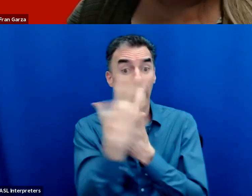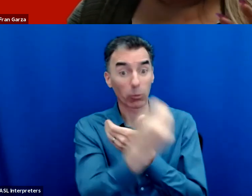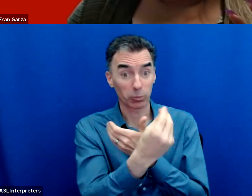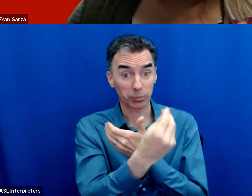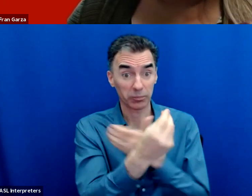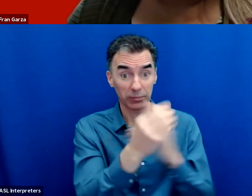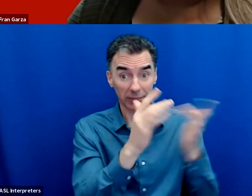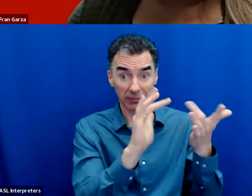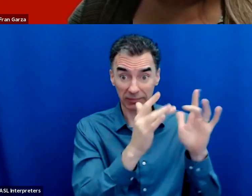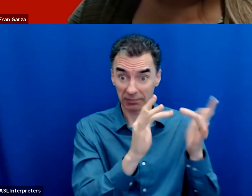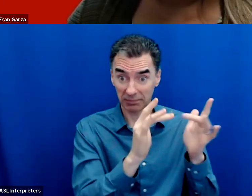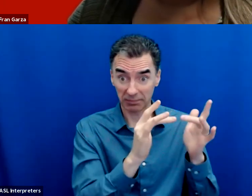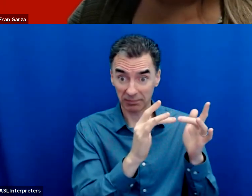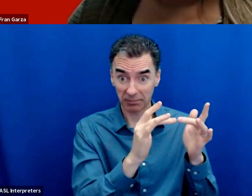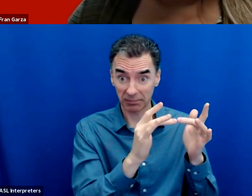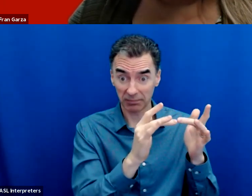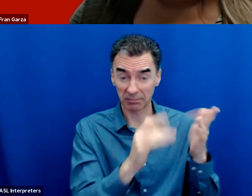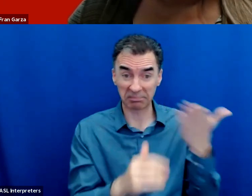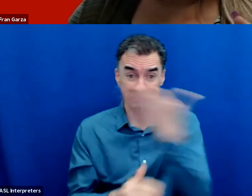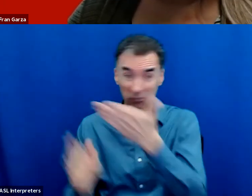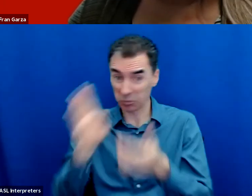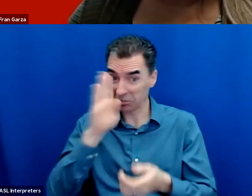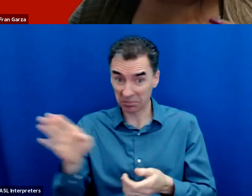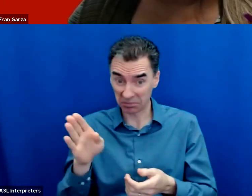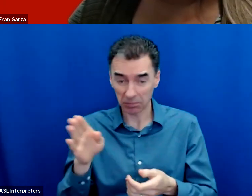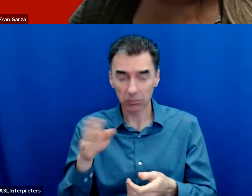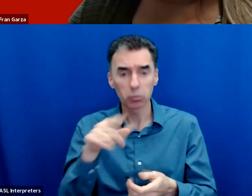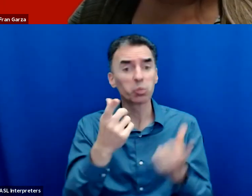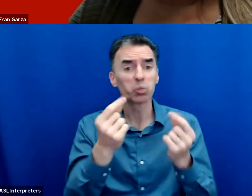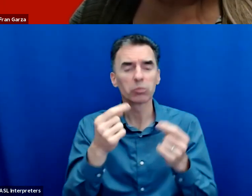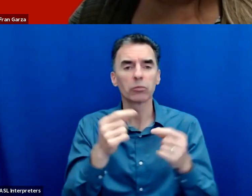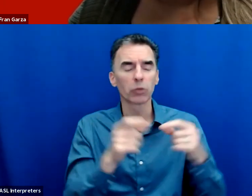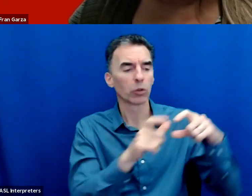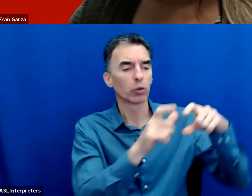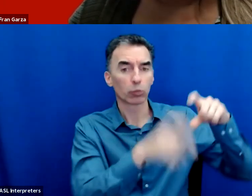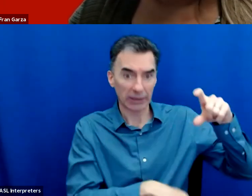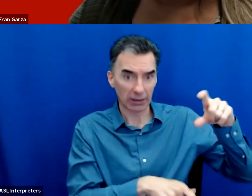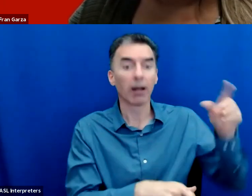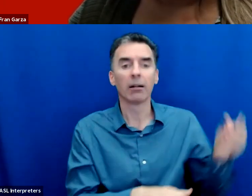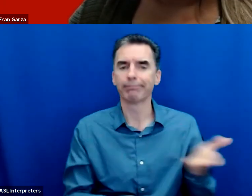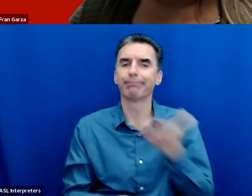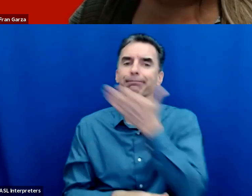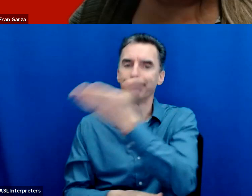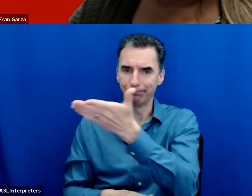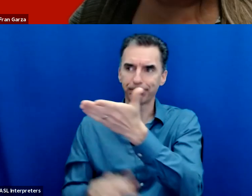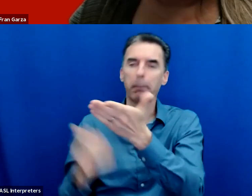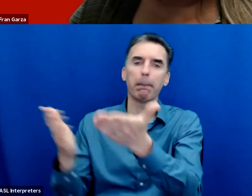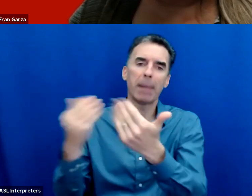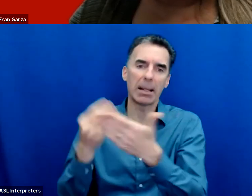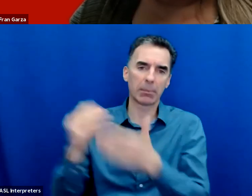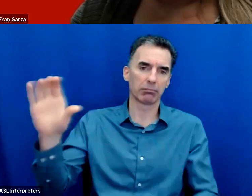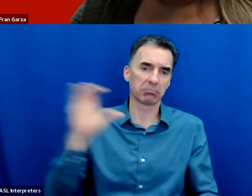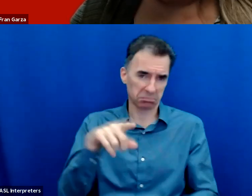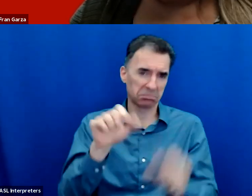meaning they don't want to bill VSP directly, you can always get your receipts and submit them to VSP through their out of network